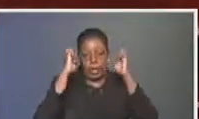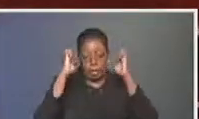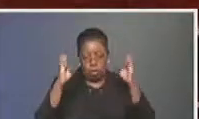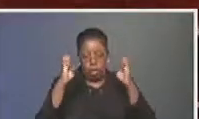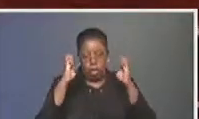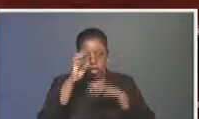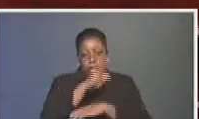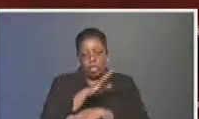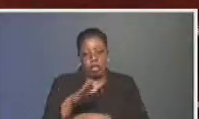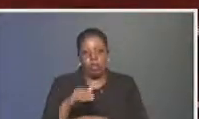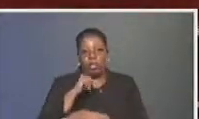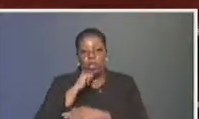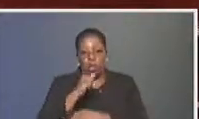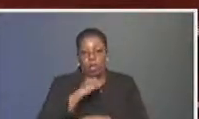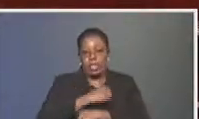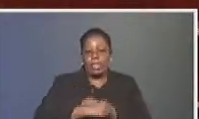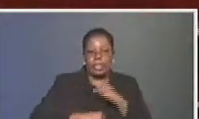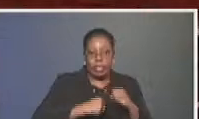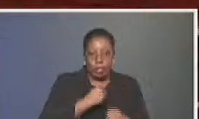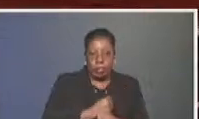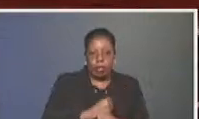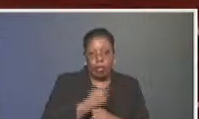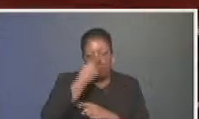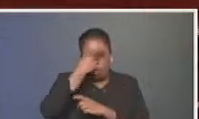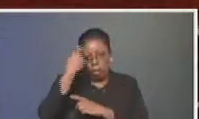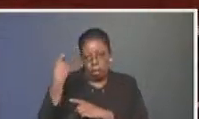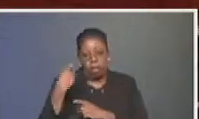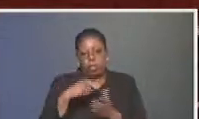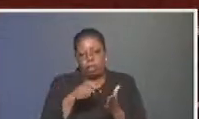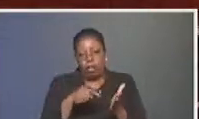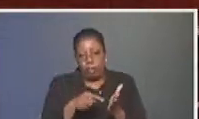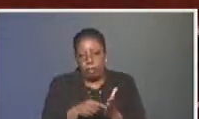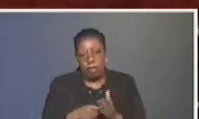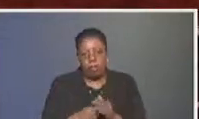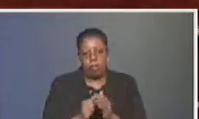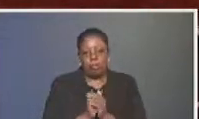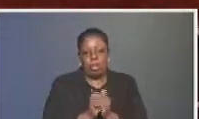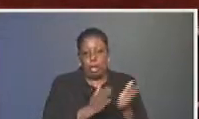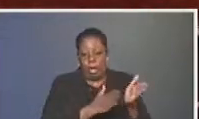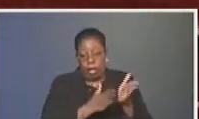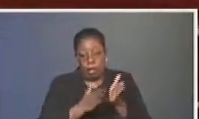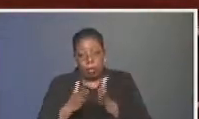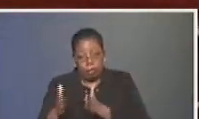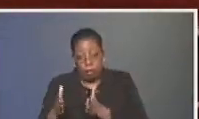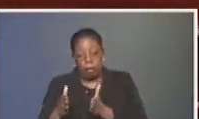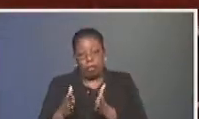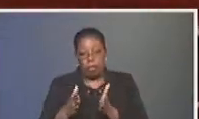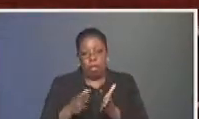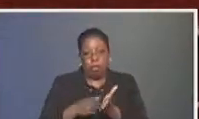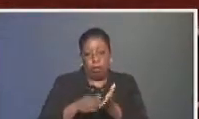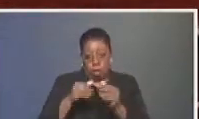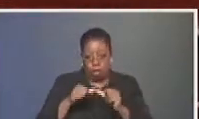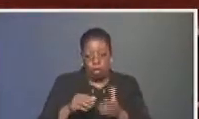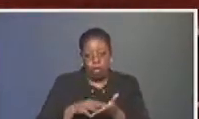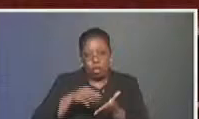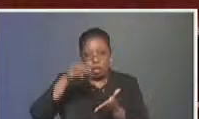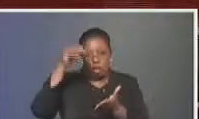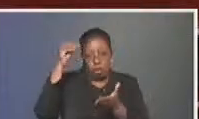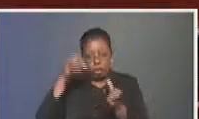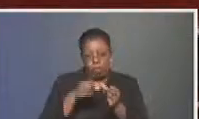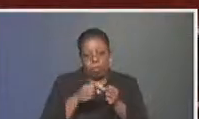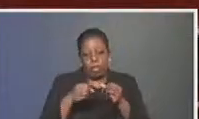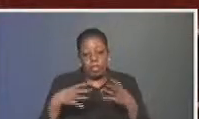our children will not suffer because of this. The plan for continuation of learning calls for a